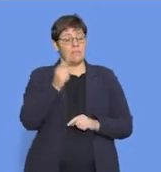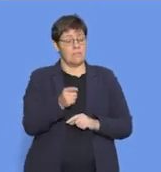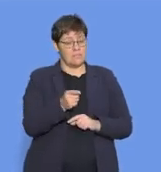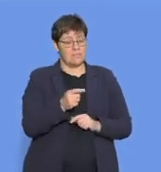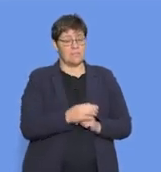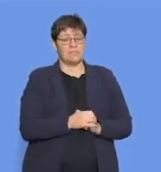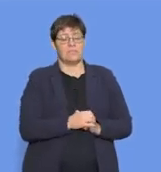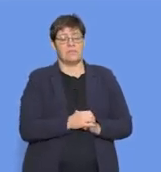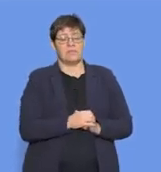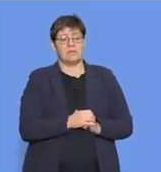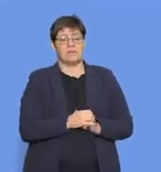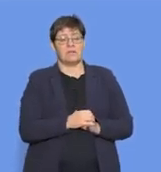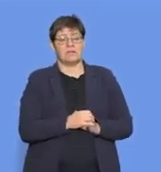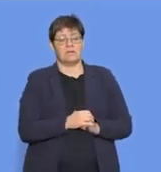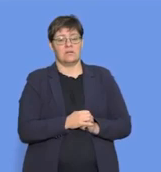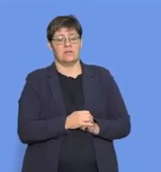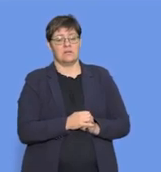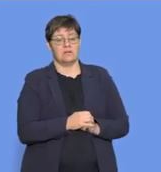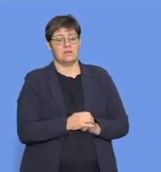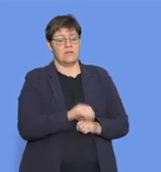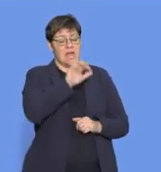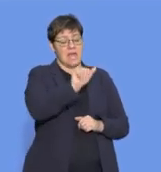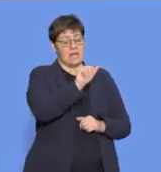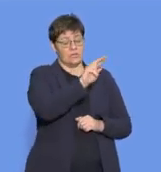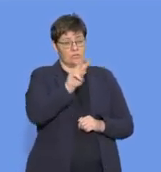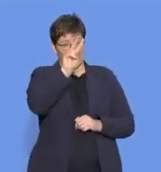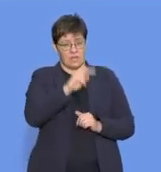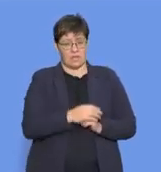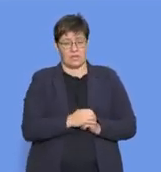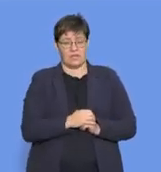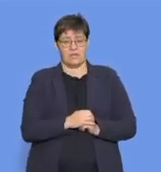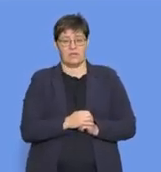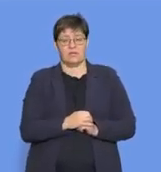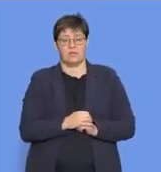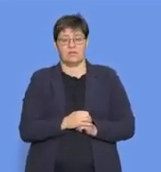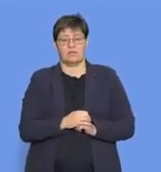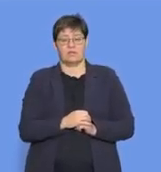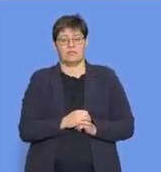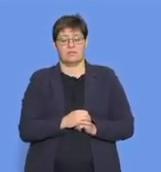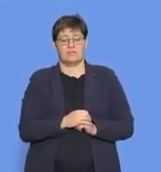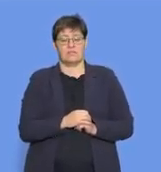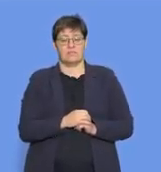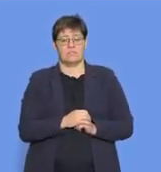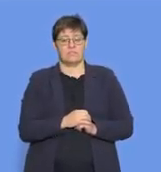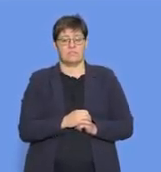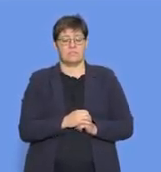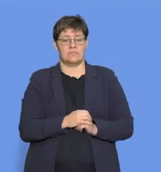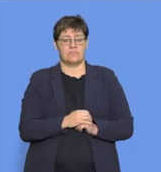now we're going to punch those in quickly. So we're going to say a squared, and our A squared is